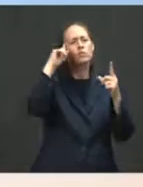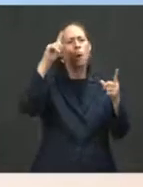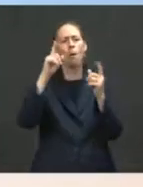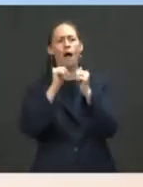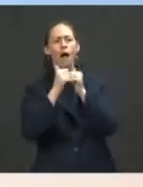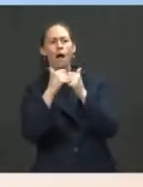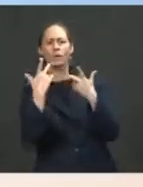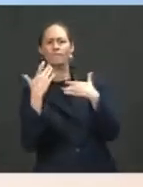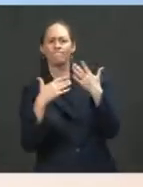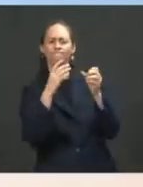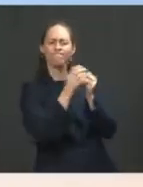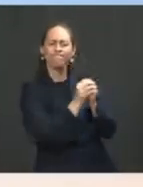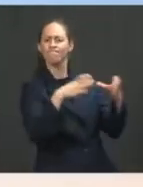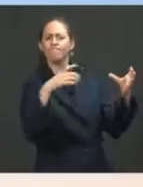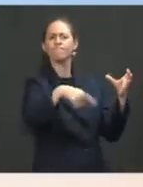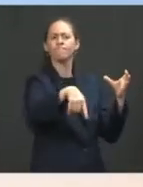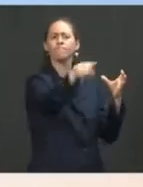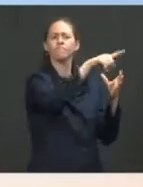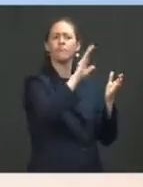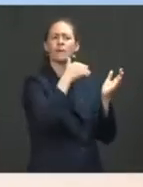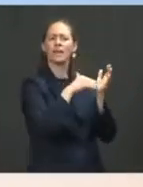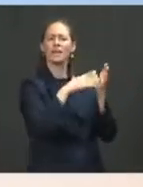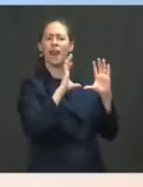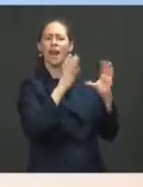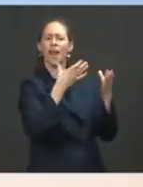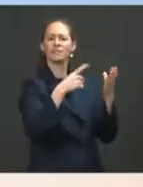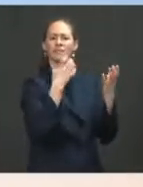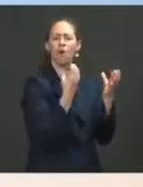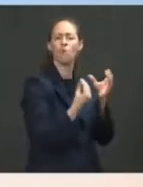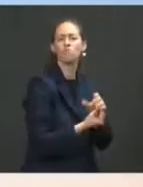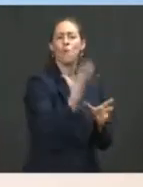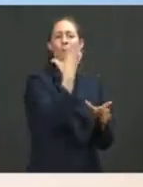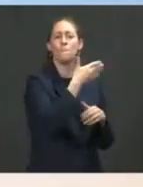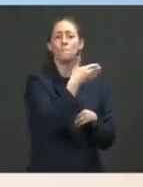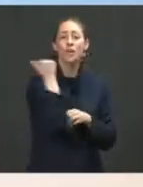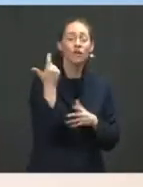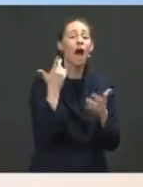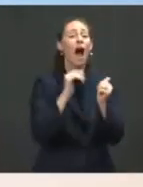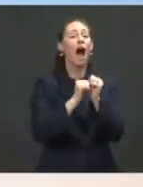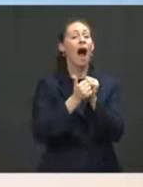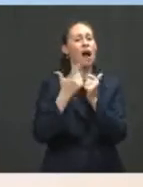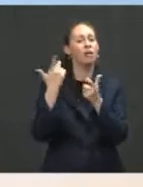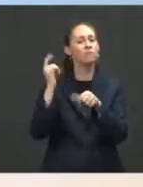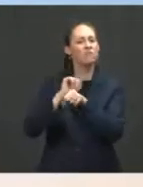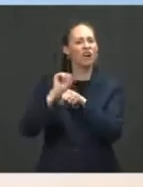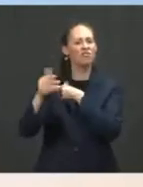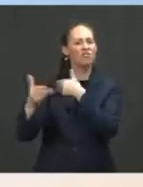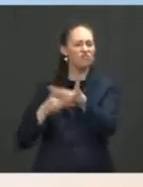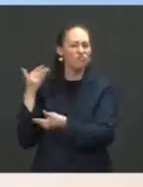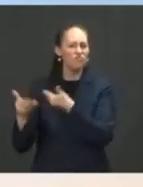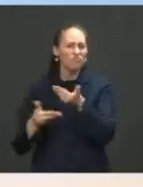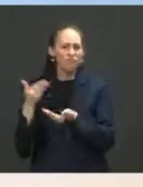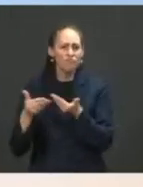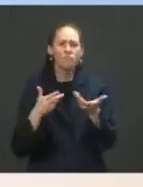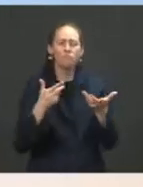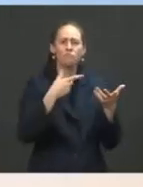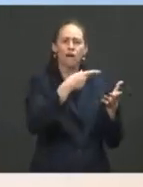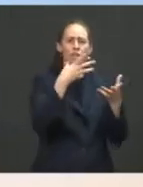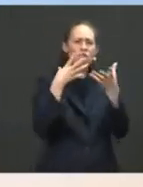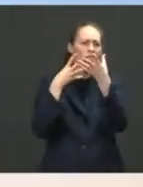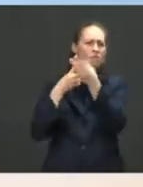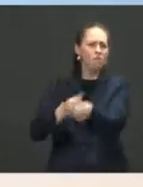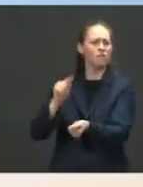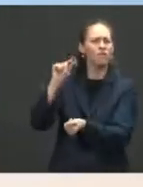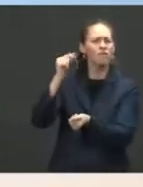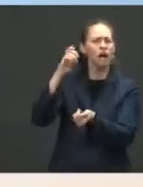"These once-in-a-generation opportunities will create millions of jobs, lower costs for American families, and lead to significant economic growth. Both